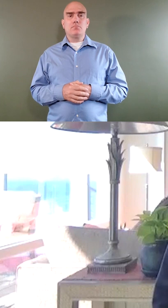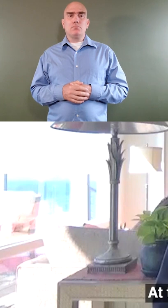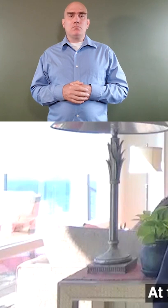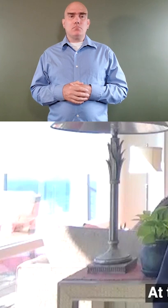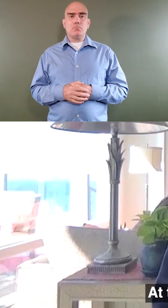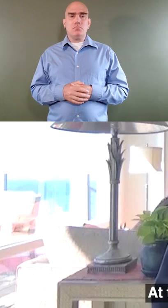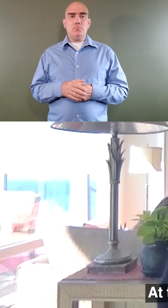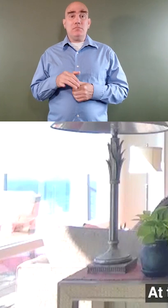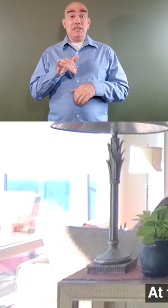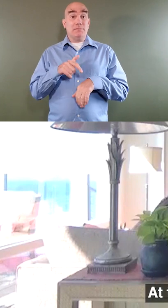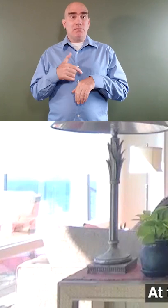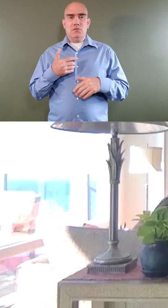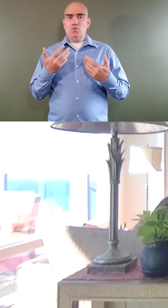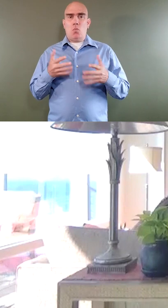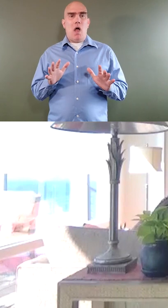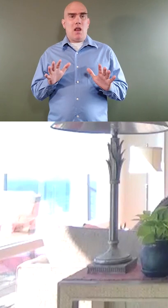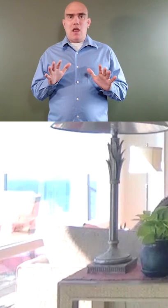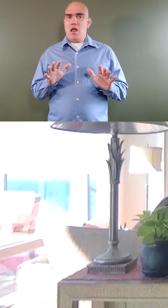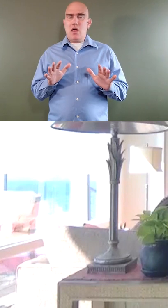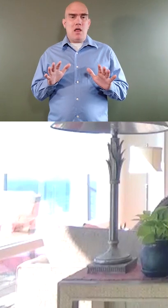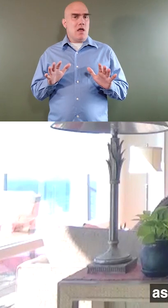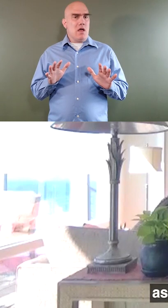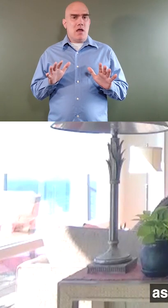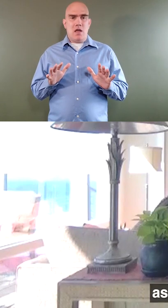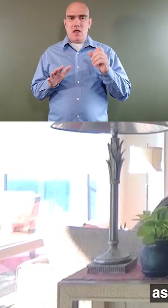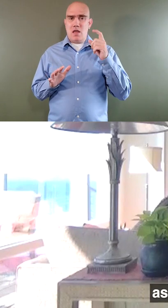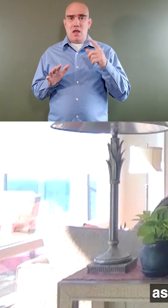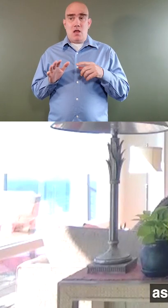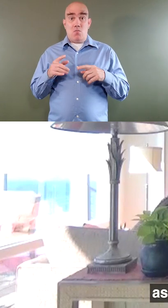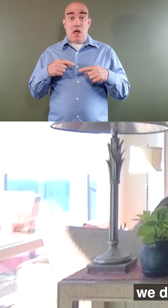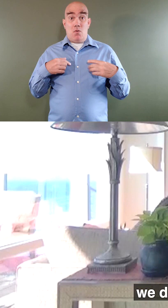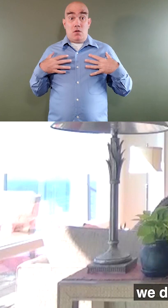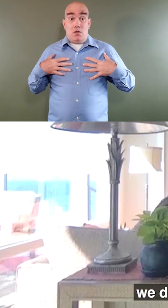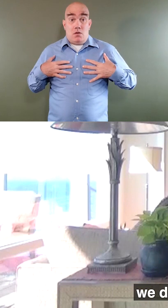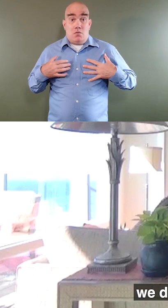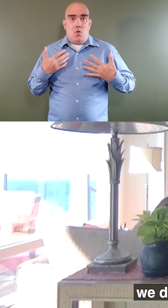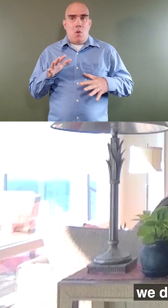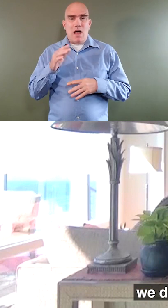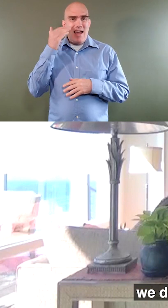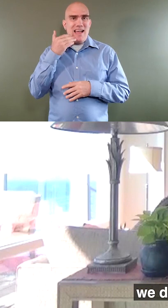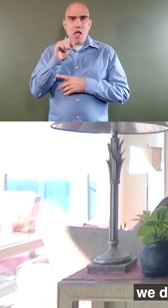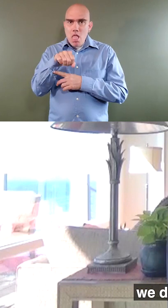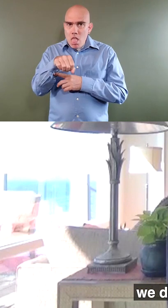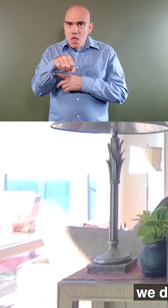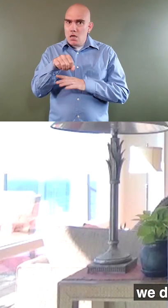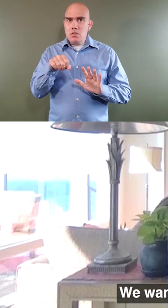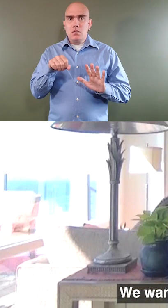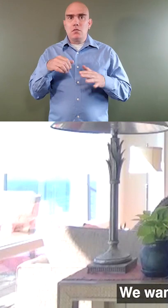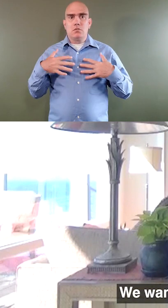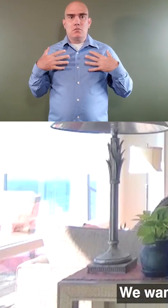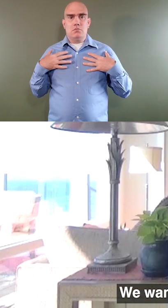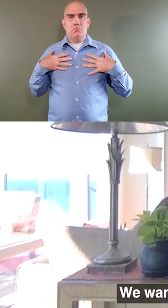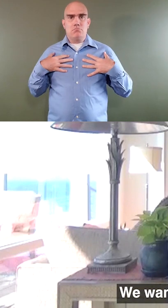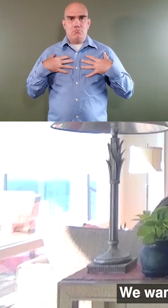At the same time, we don't want to, as we roll the shoulders forward, we don't want to roll the head forward. We